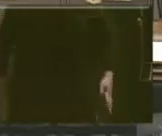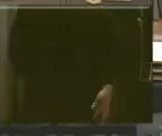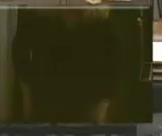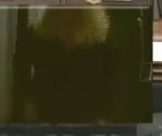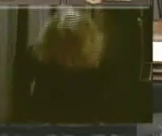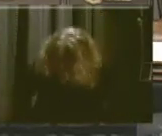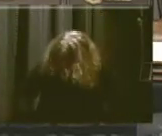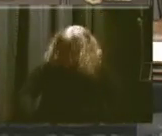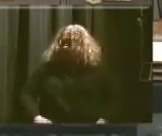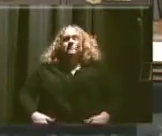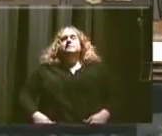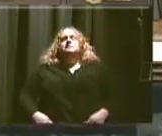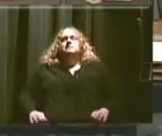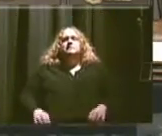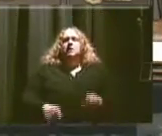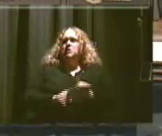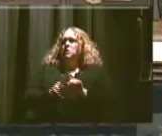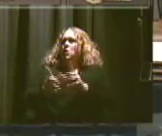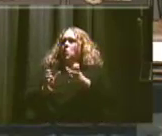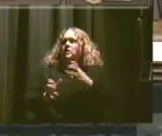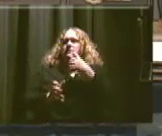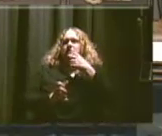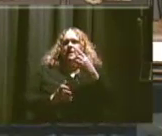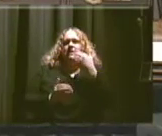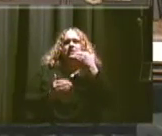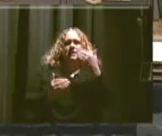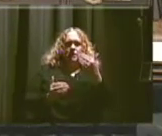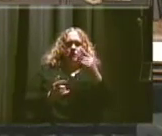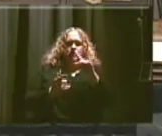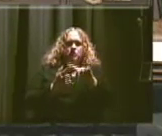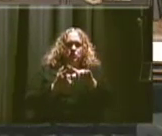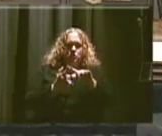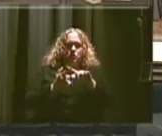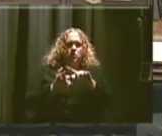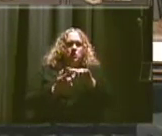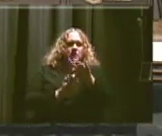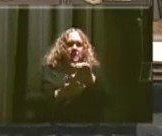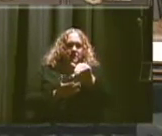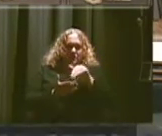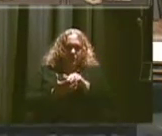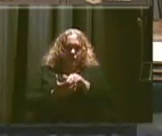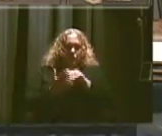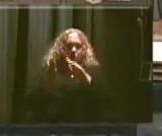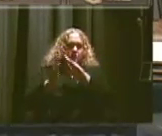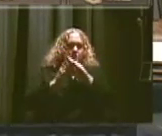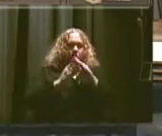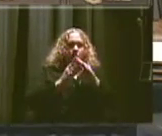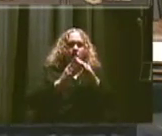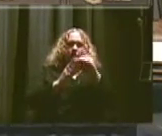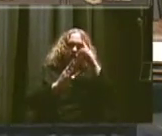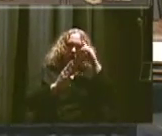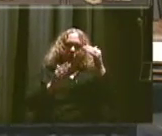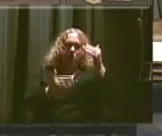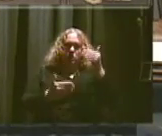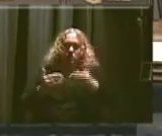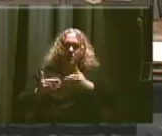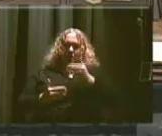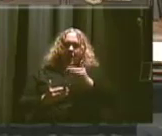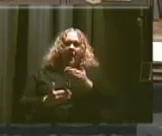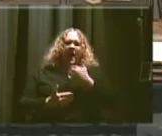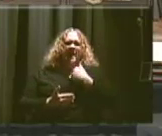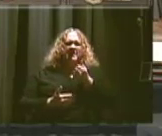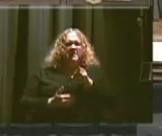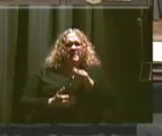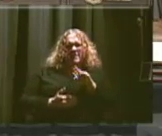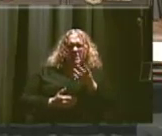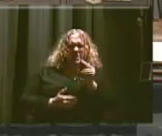And I just want to add my thanks to the Central community for hosting us. I do have a couple of